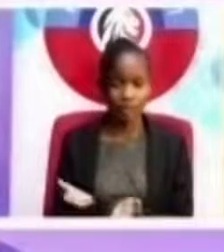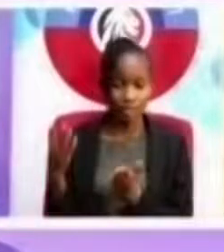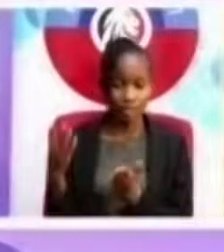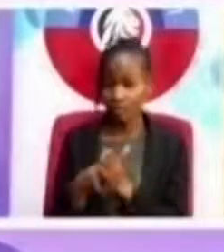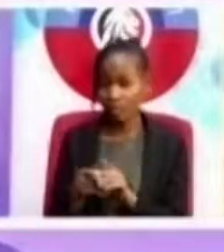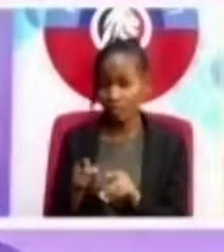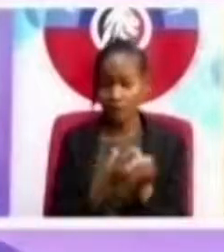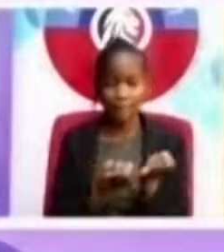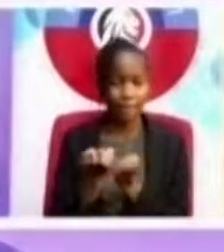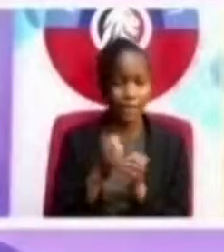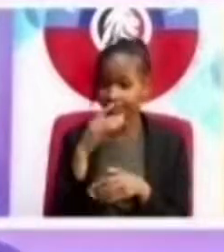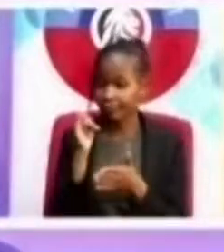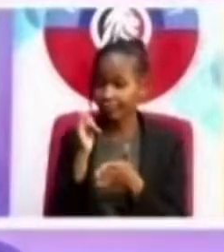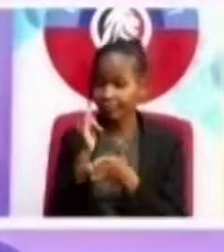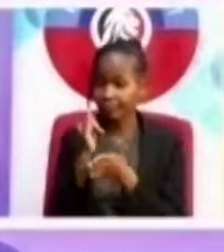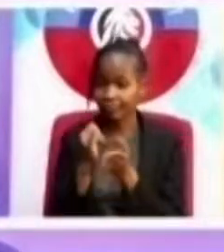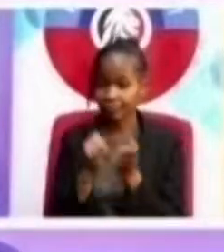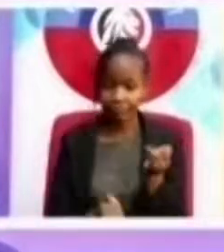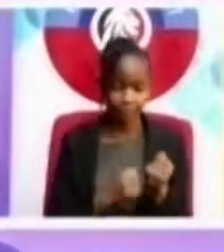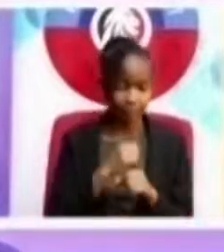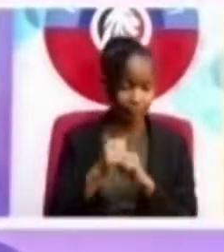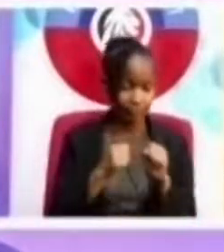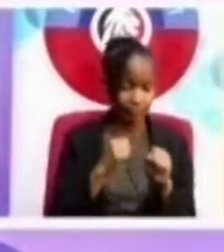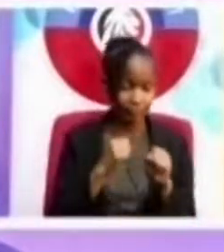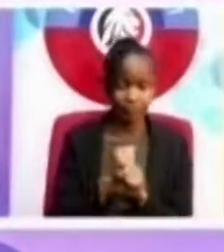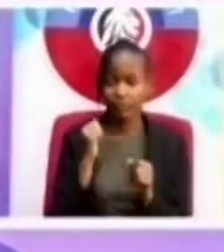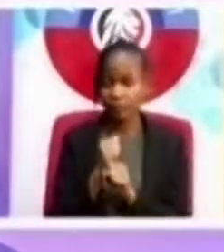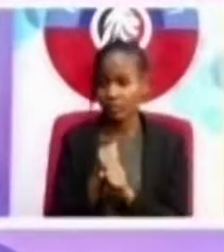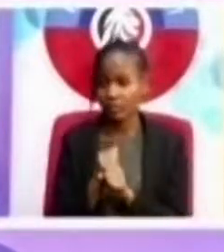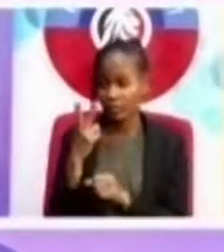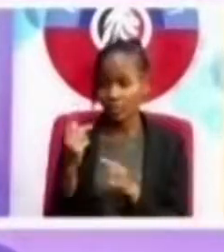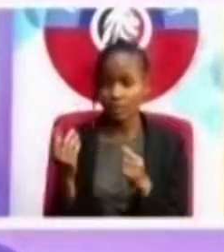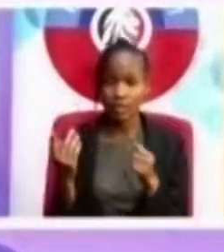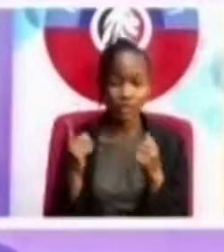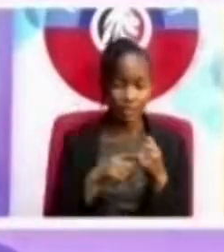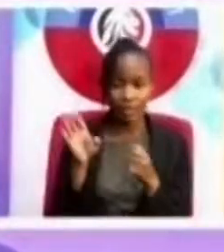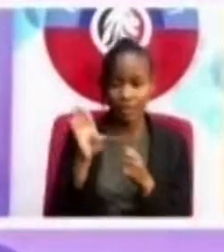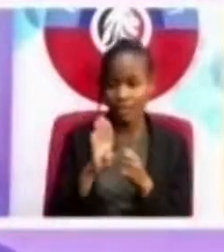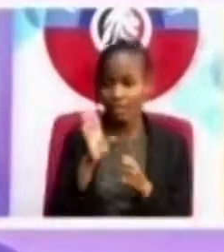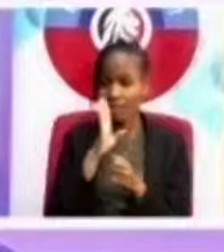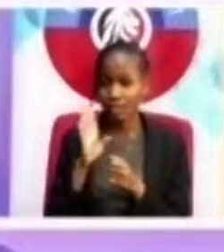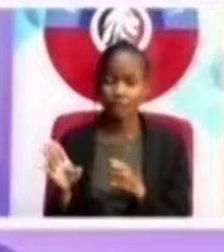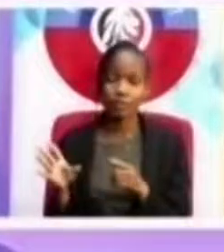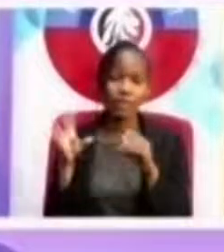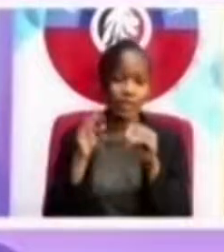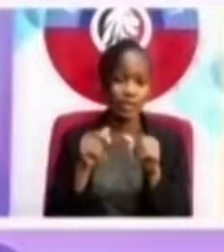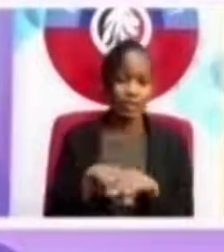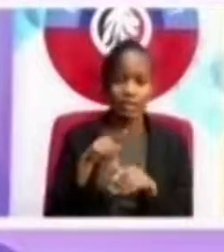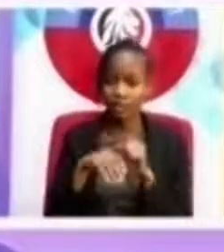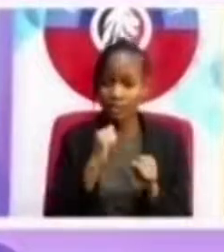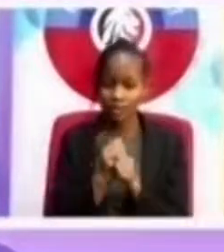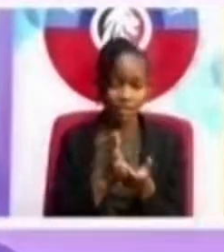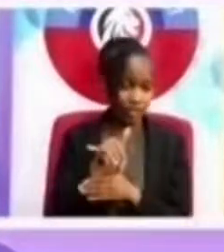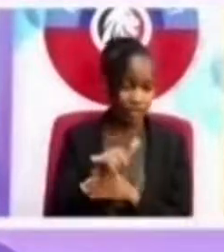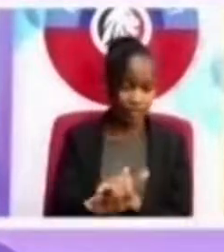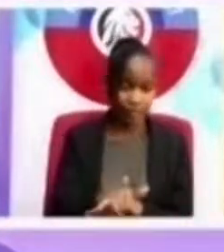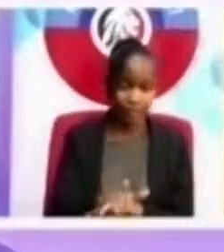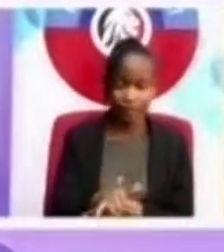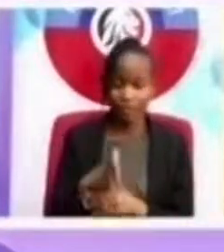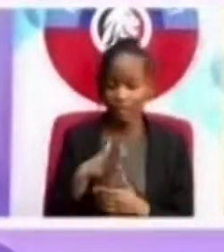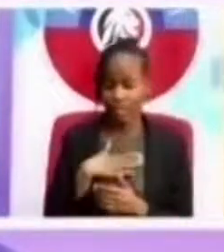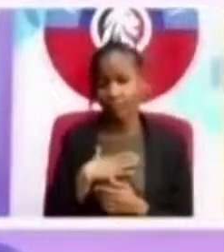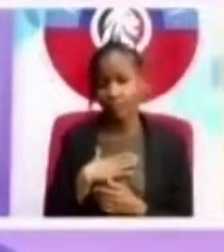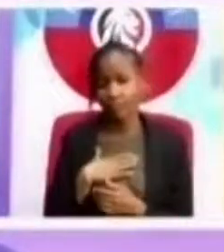last year we did 26 billion, the highest ever, to be settled in 1 year, making sure then that our flower